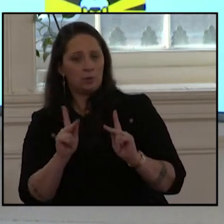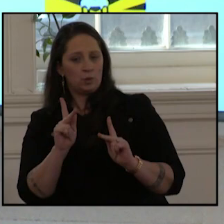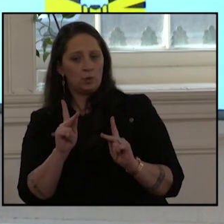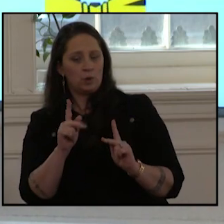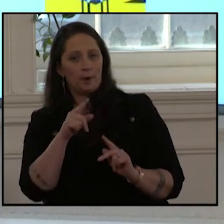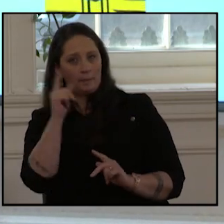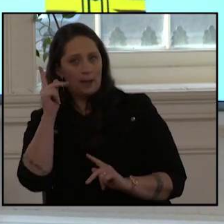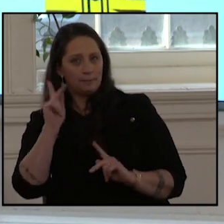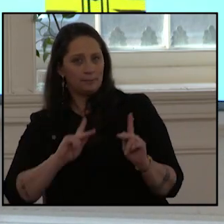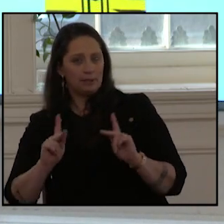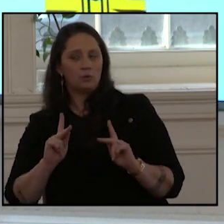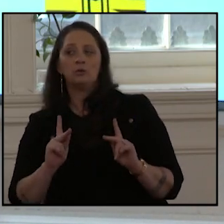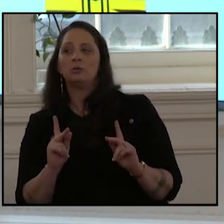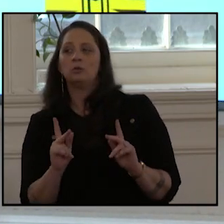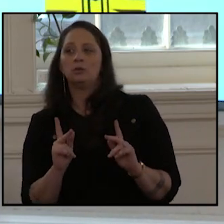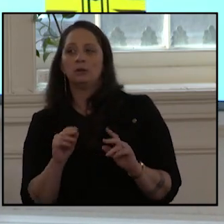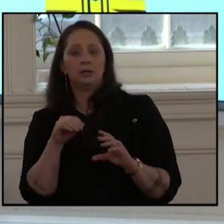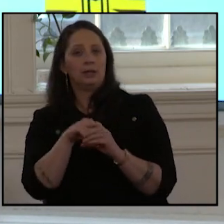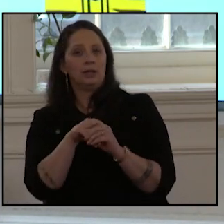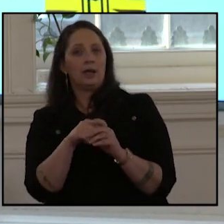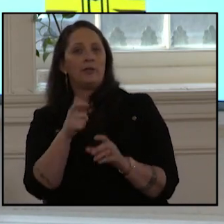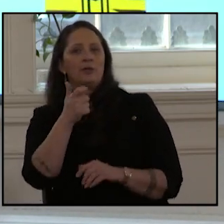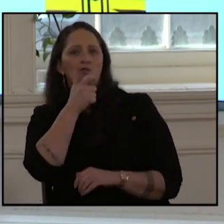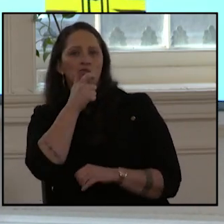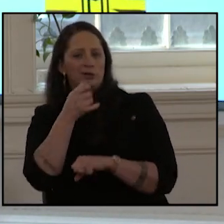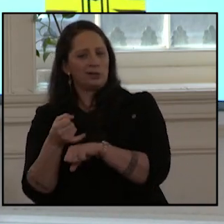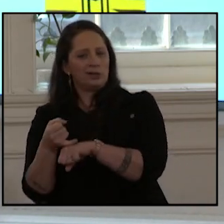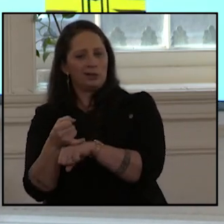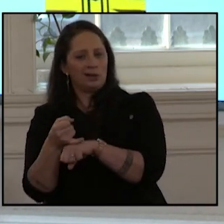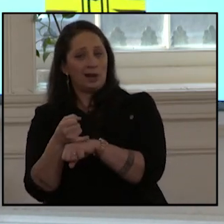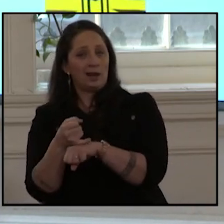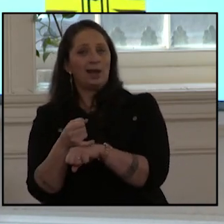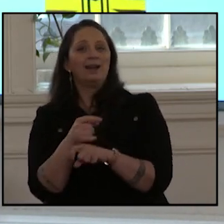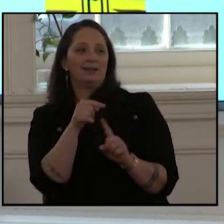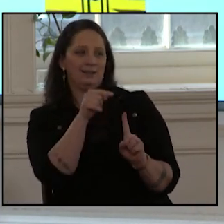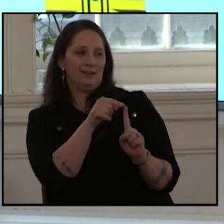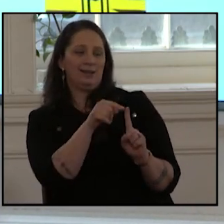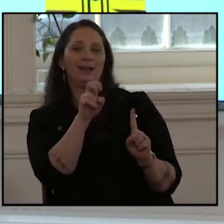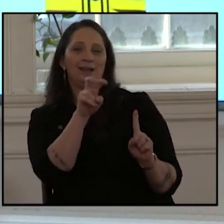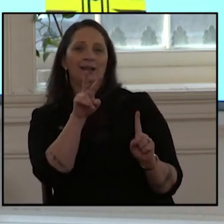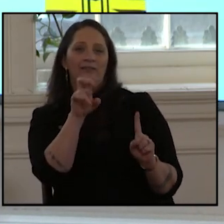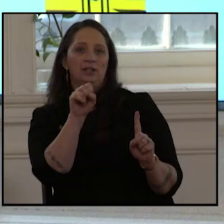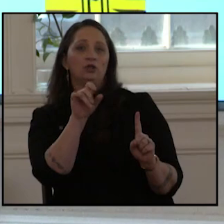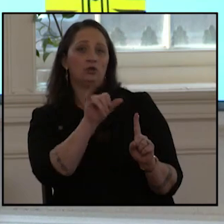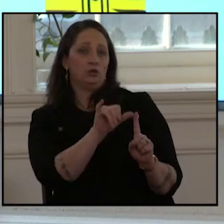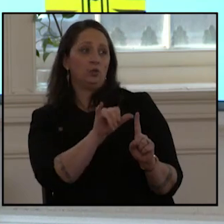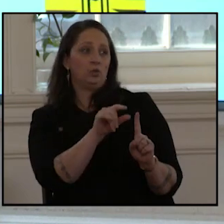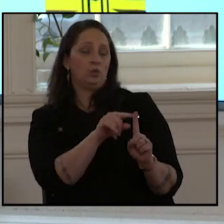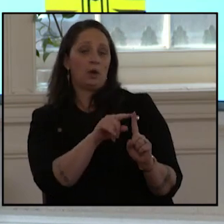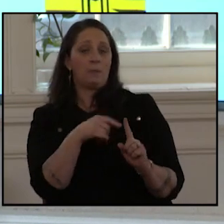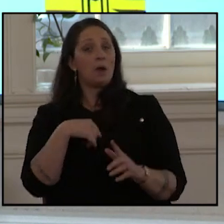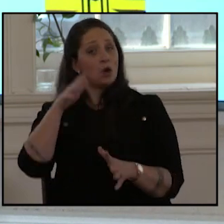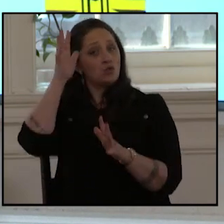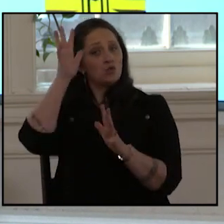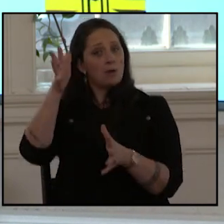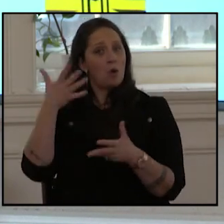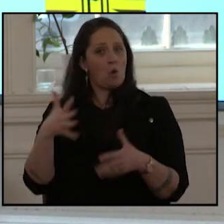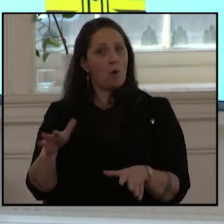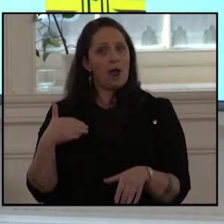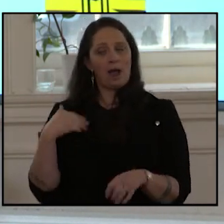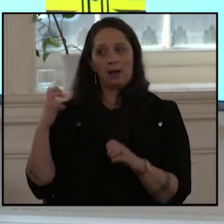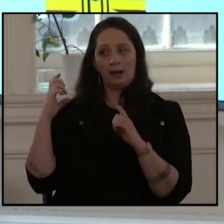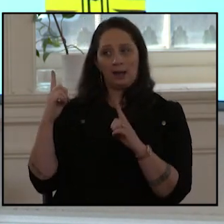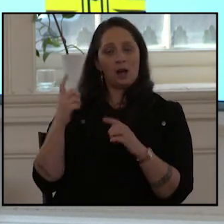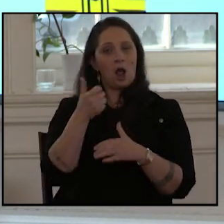black folks, in the British Isles, certainly in Nevis. So my grandparents had an education under